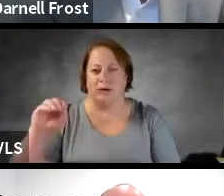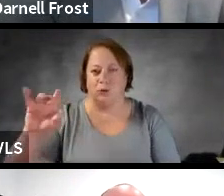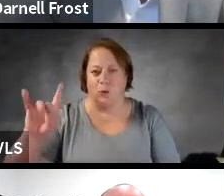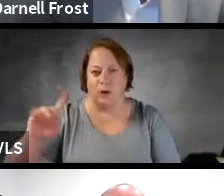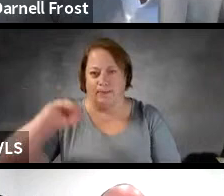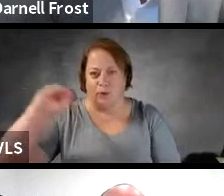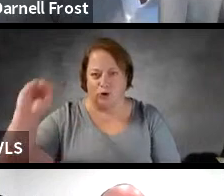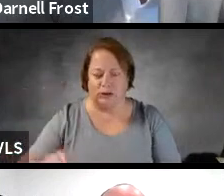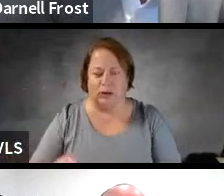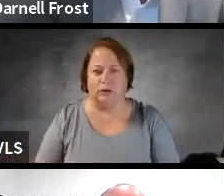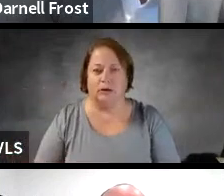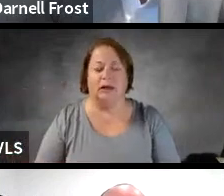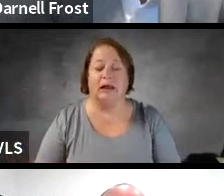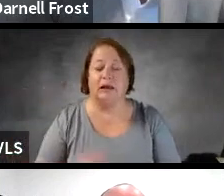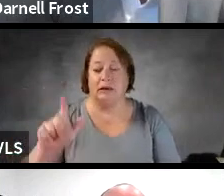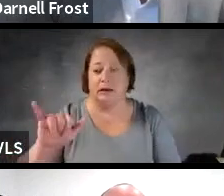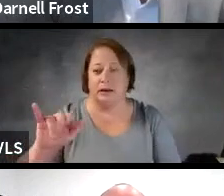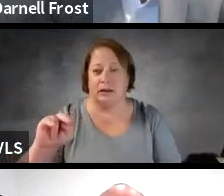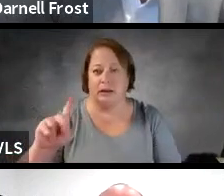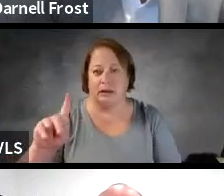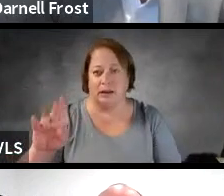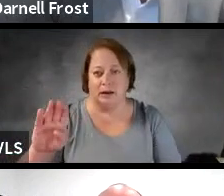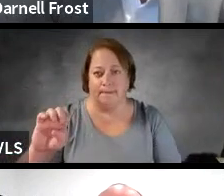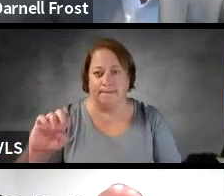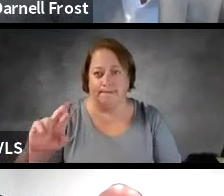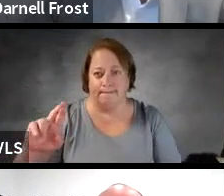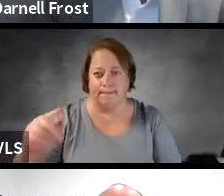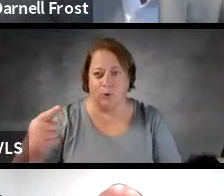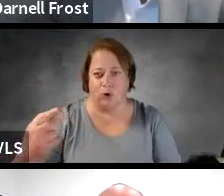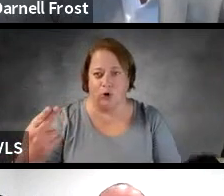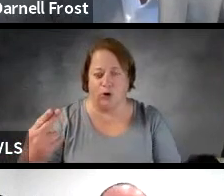21.08%. In Lindbergh School District,